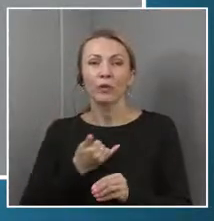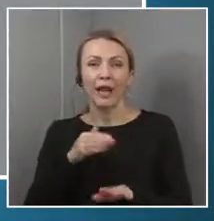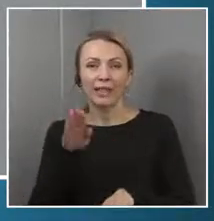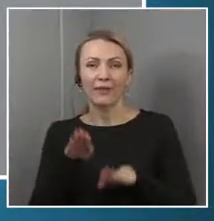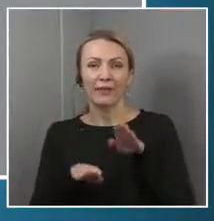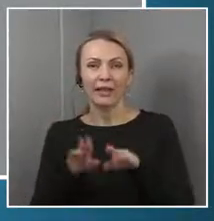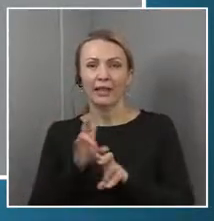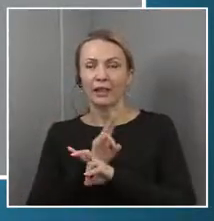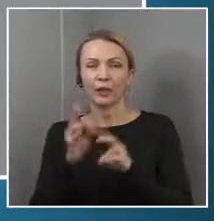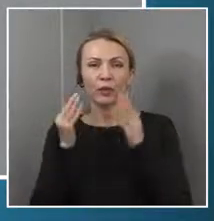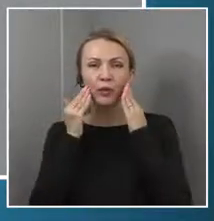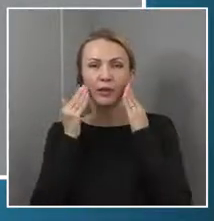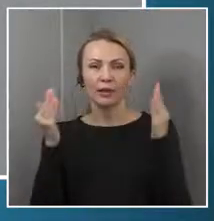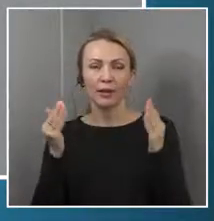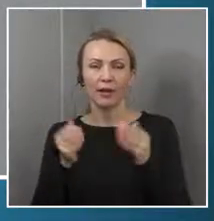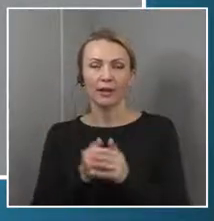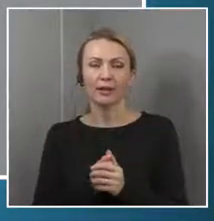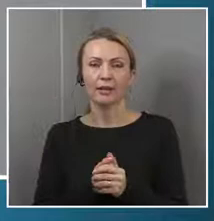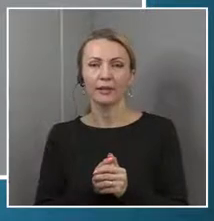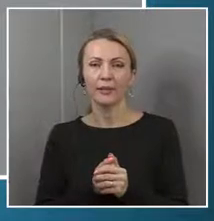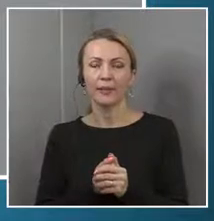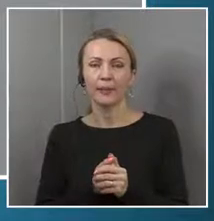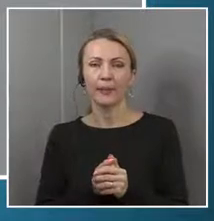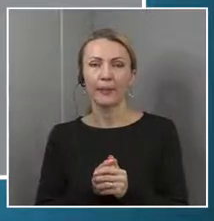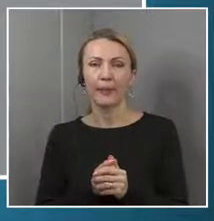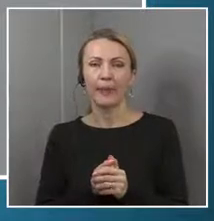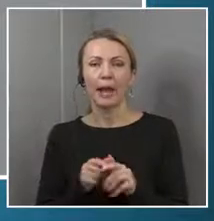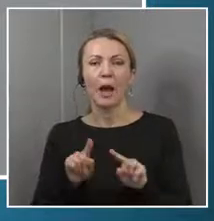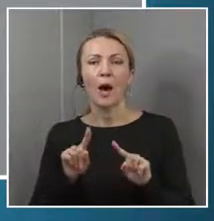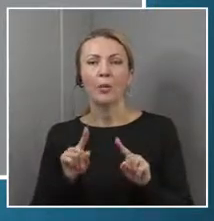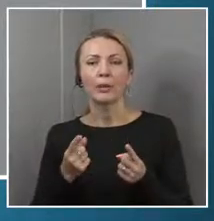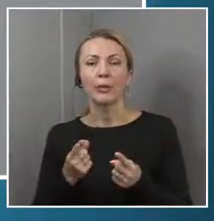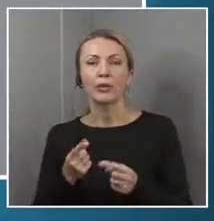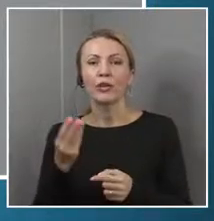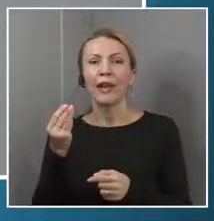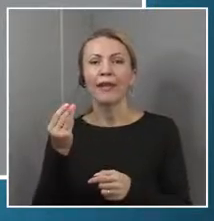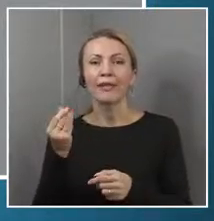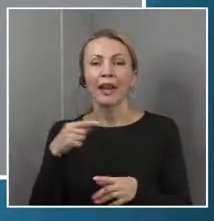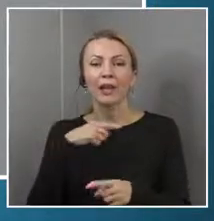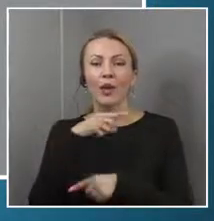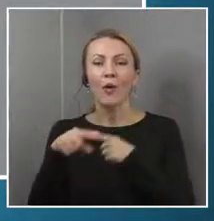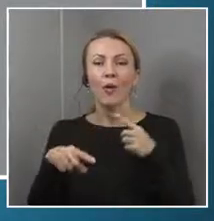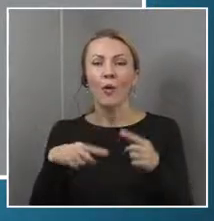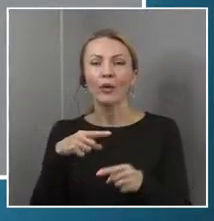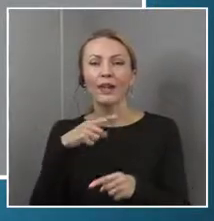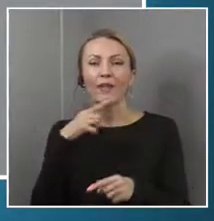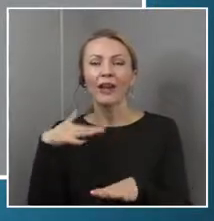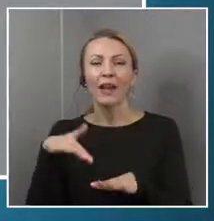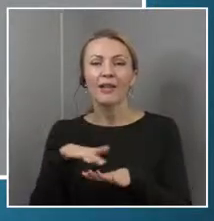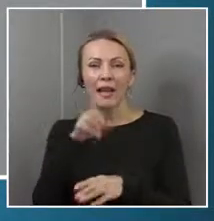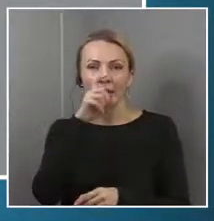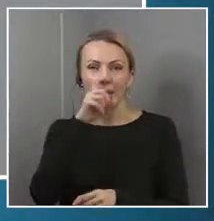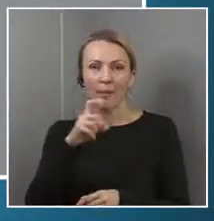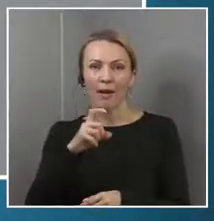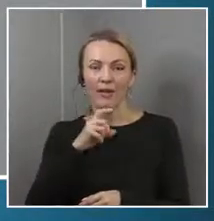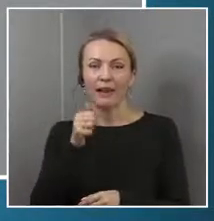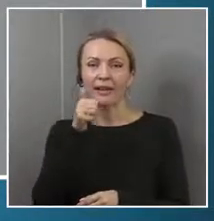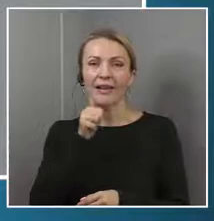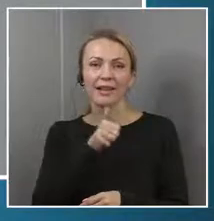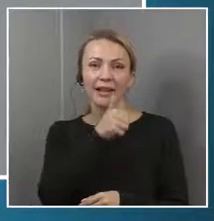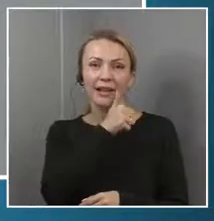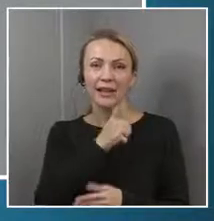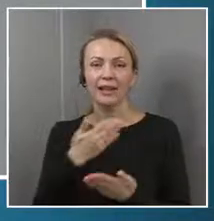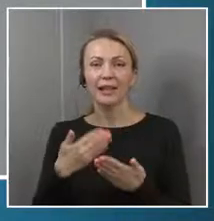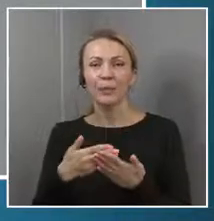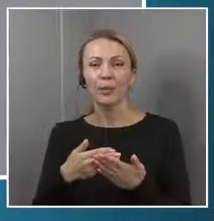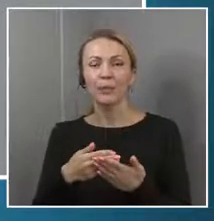But no one knows precisely the value of the Russian art market, just because many paintings are bought for cash.